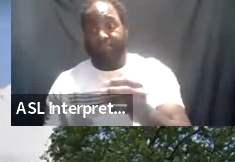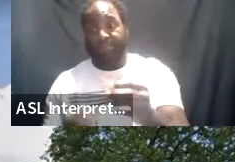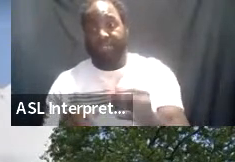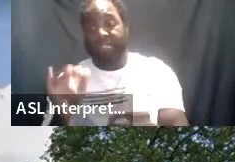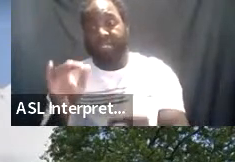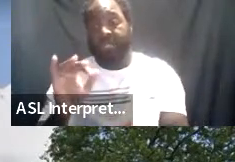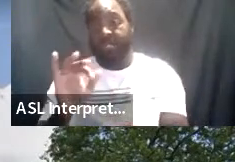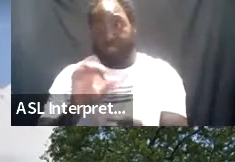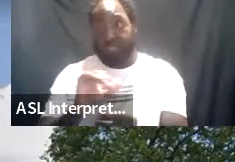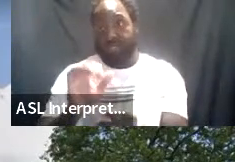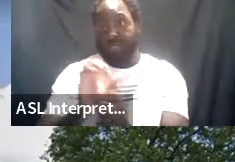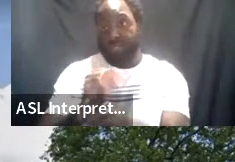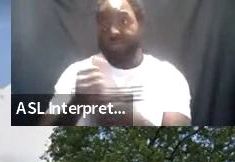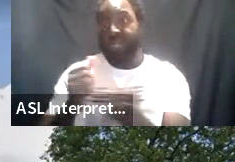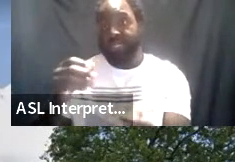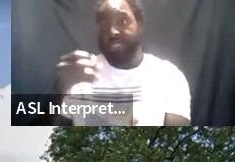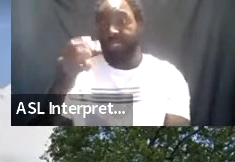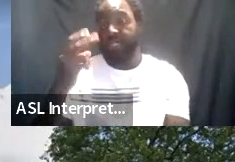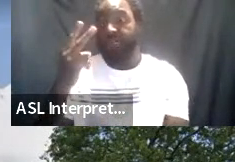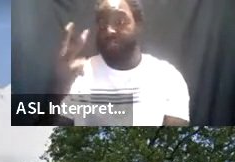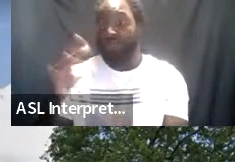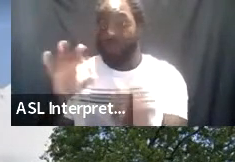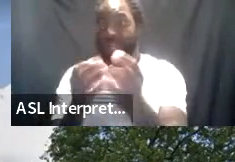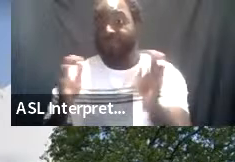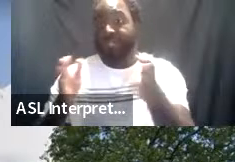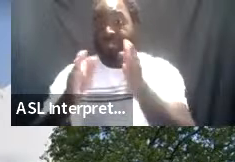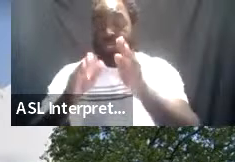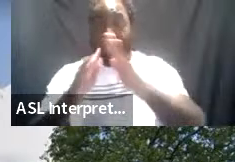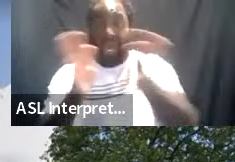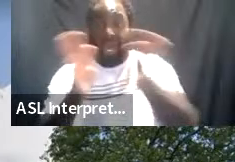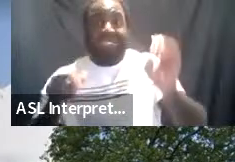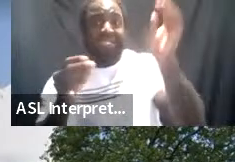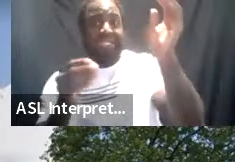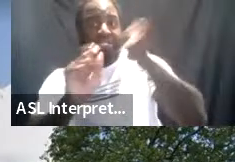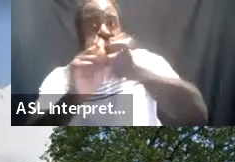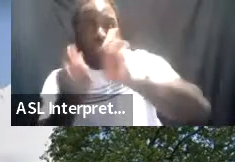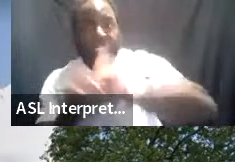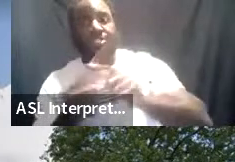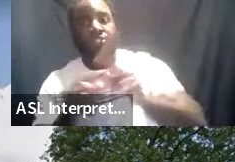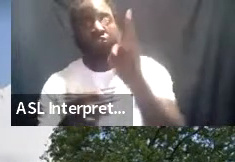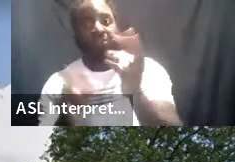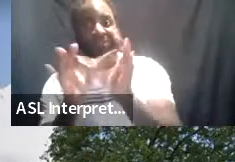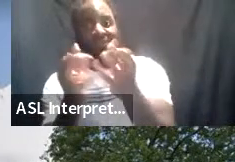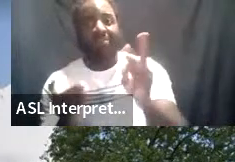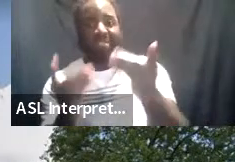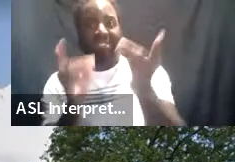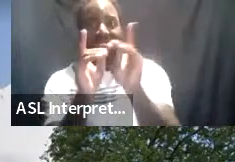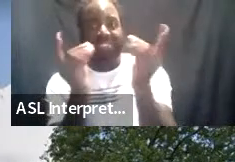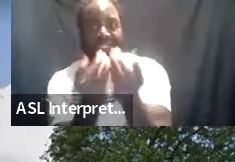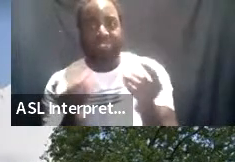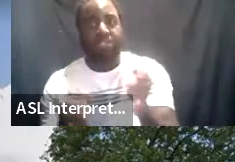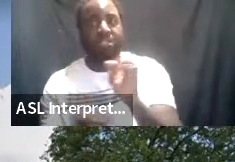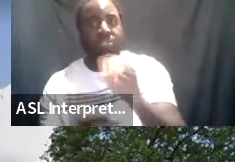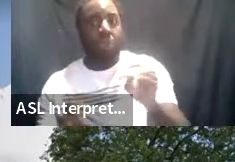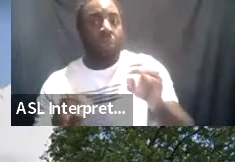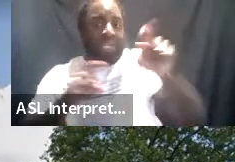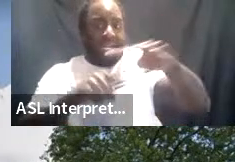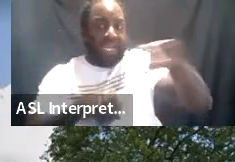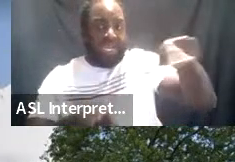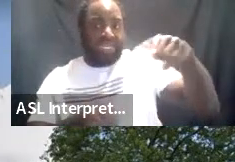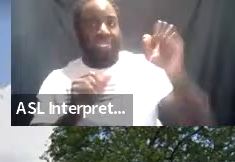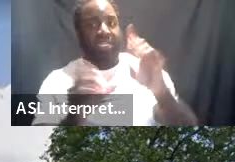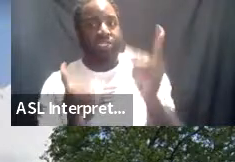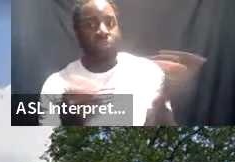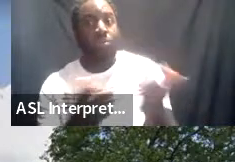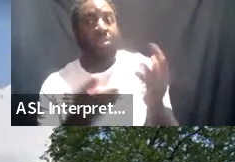two-family houses in two-family districts again, to make our districts do what they say they can do and